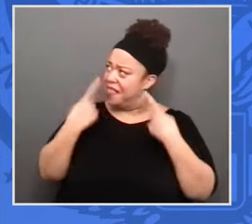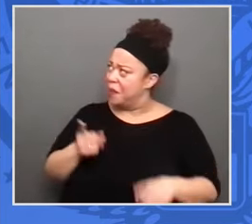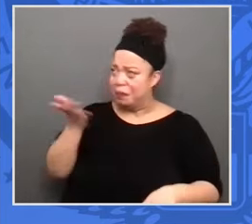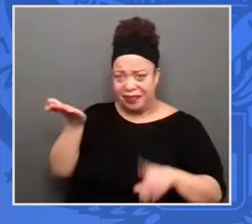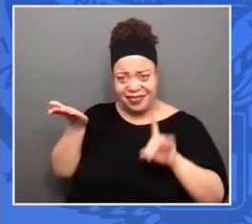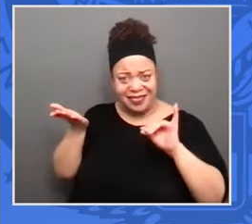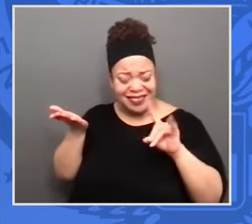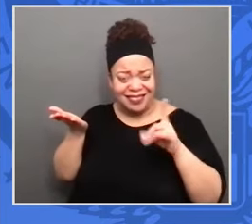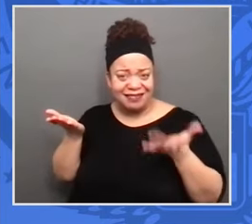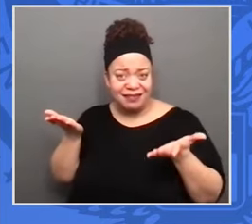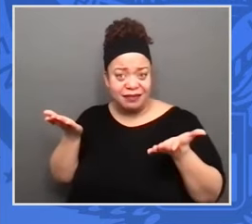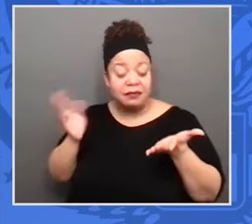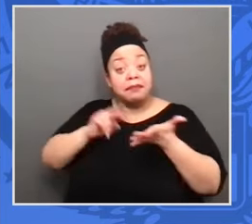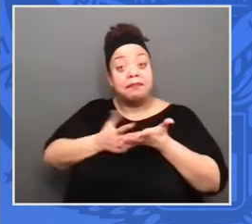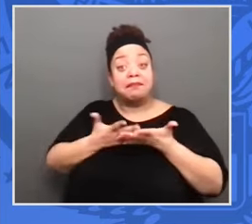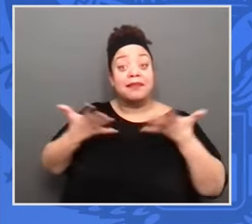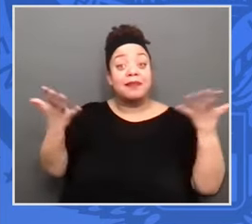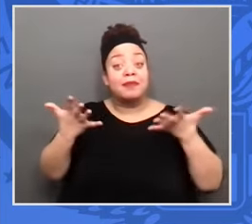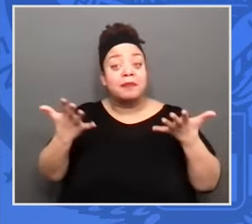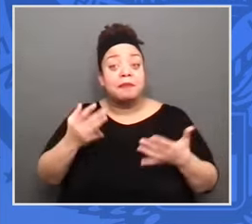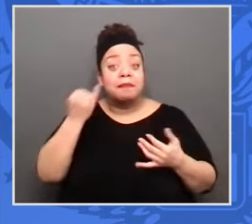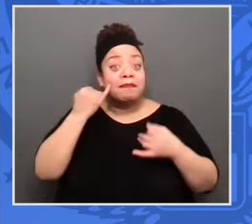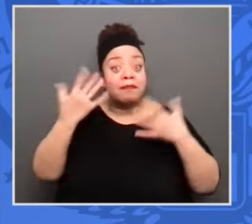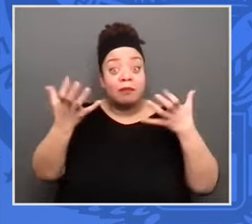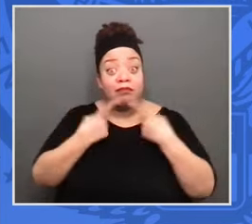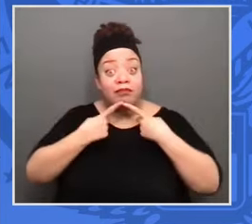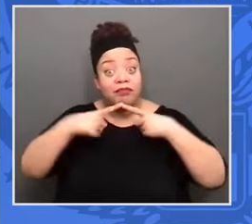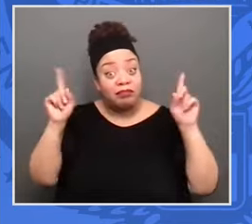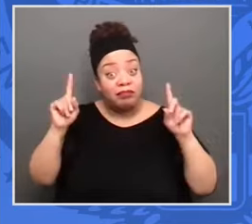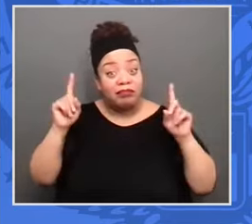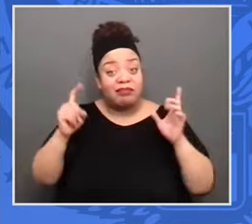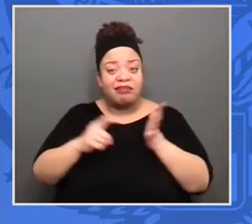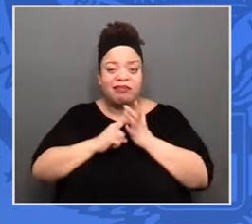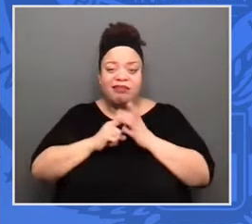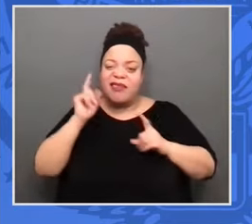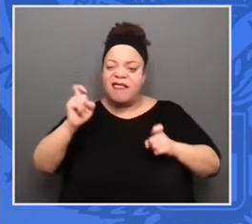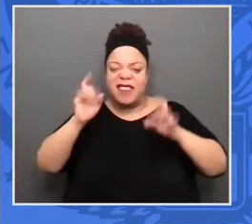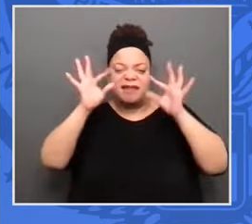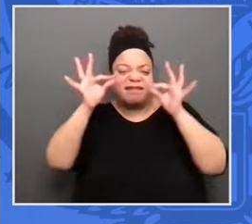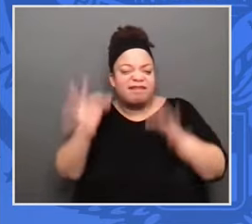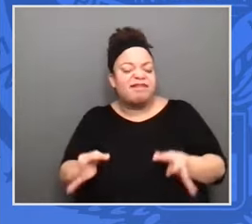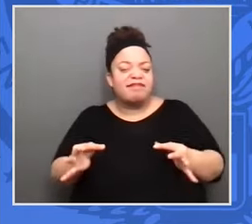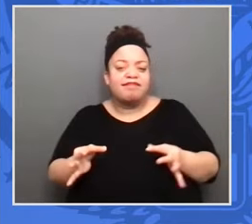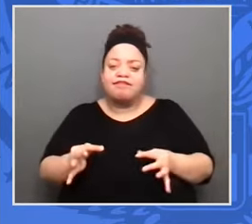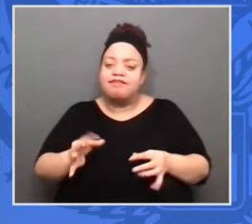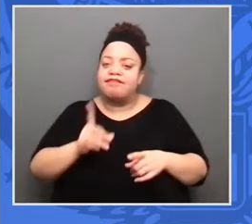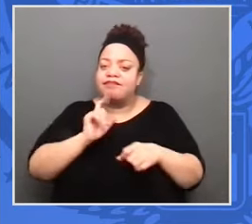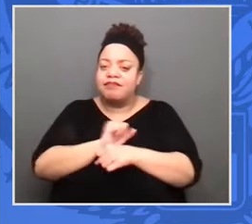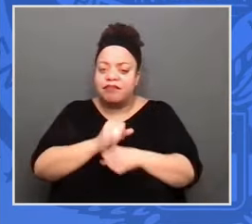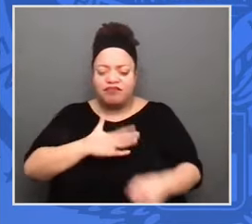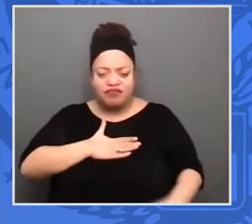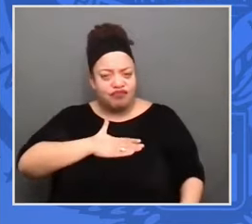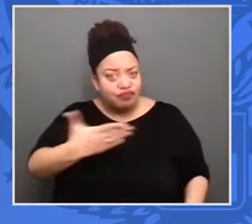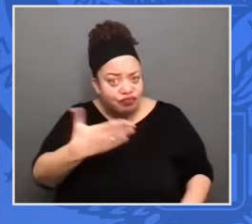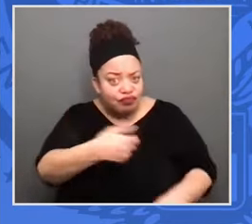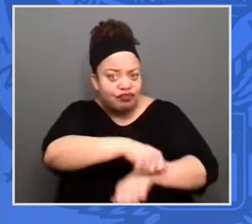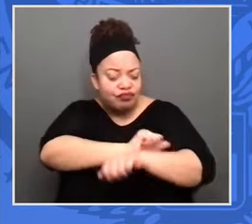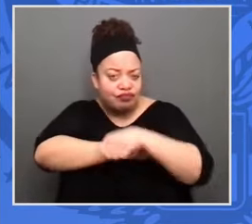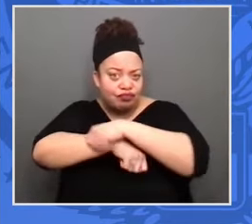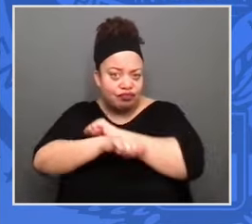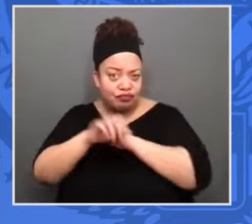the will to do the work, and then the wisdom to keep refining, keep tinkering,